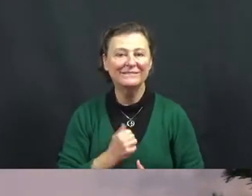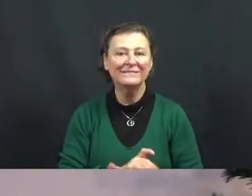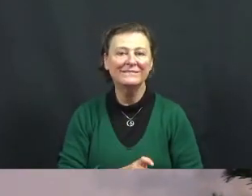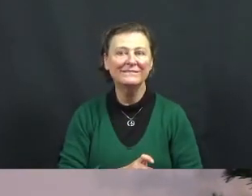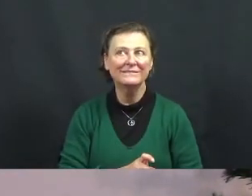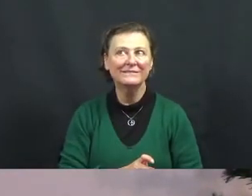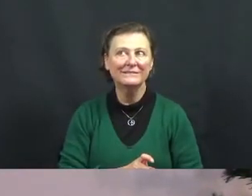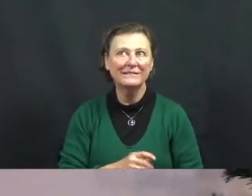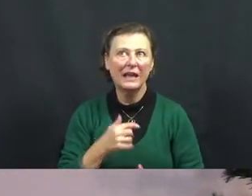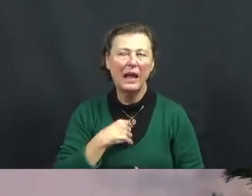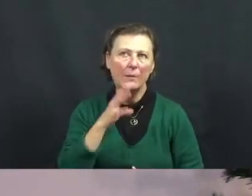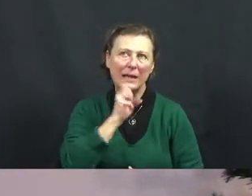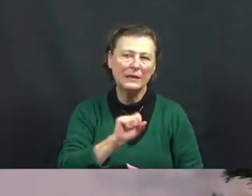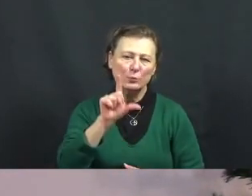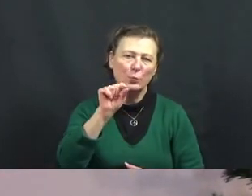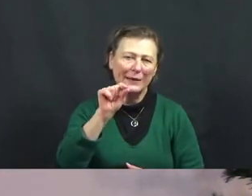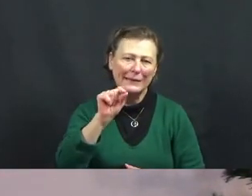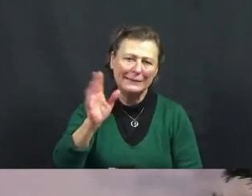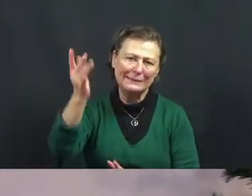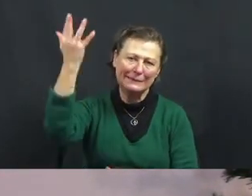In my 20th year,